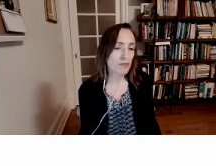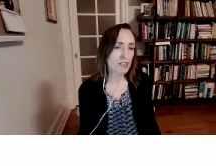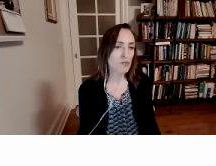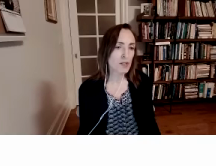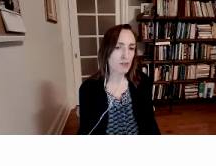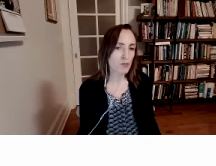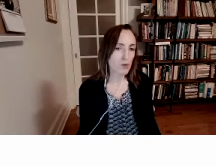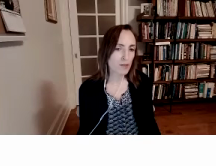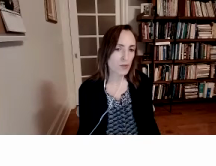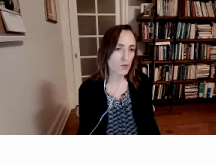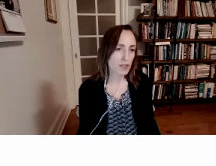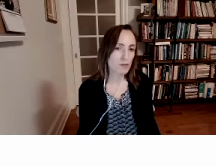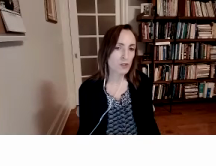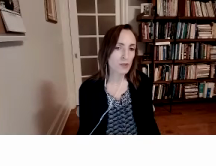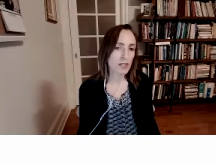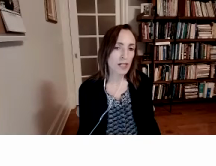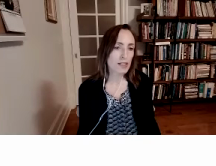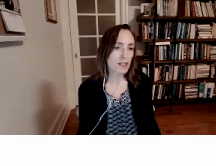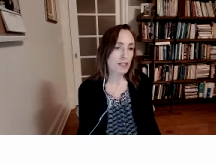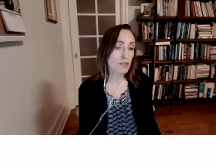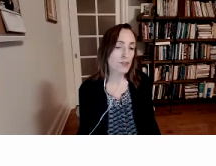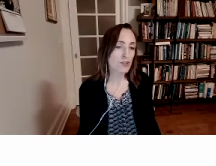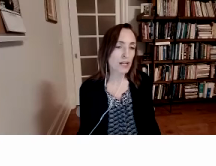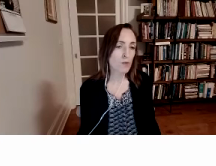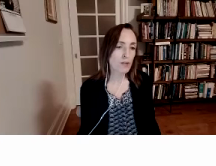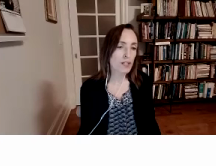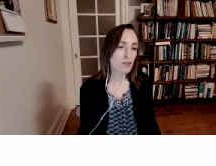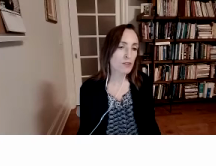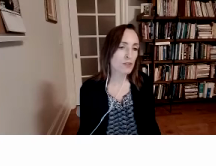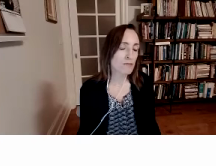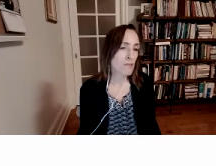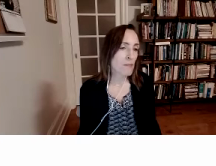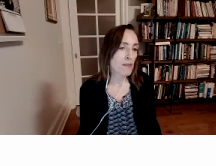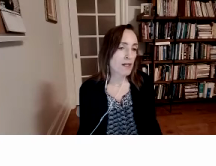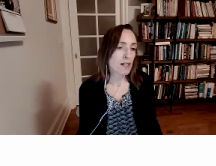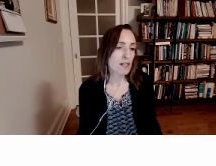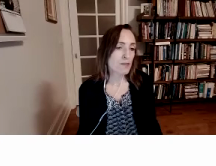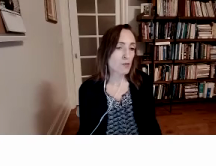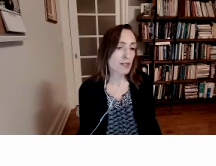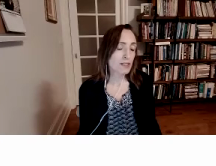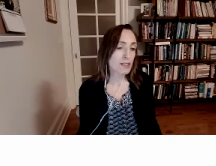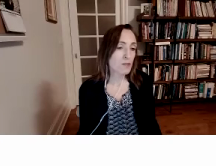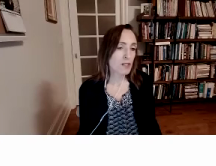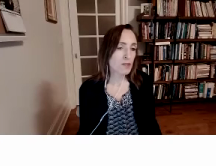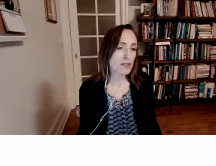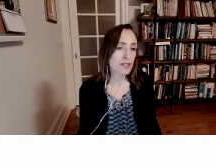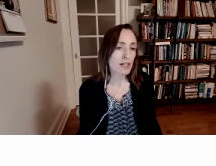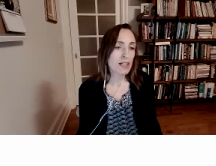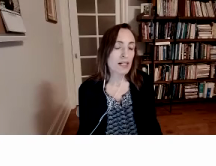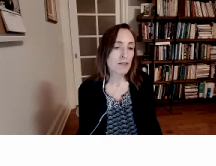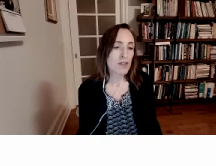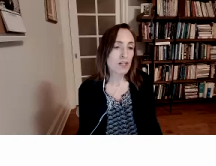two different experiments of prominence rating, which were administered at a 1-week interval. In one